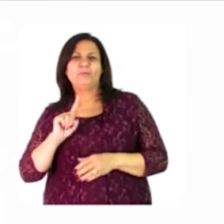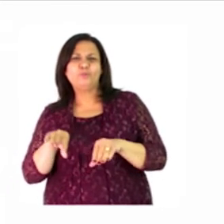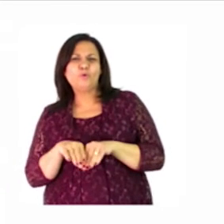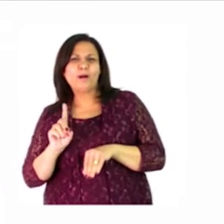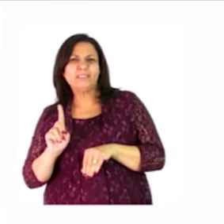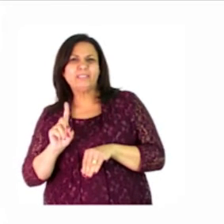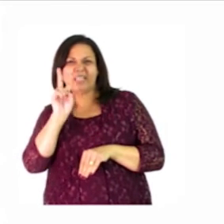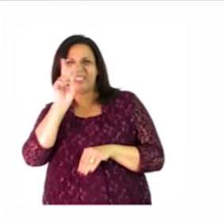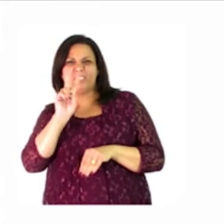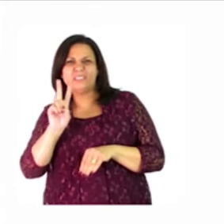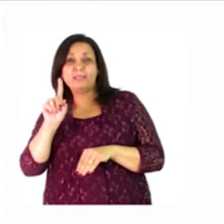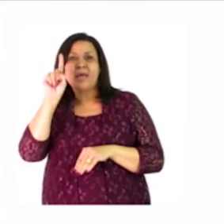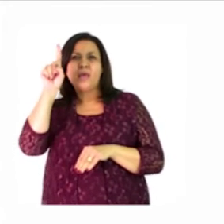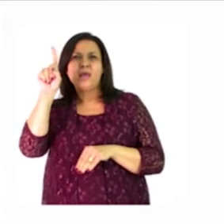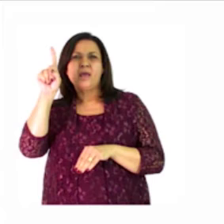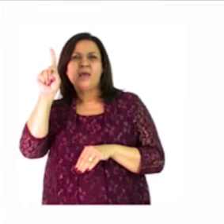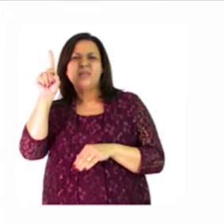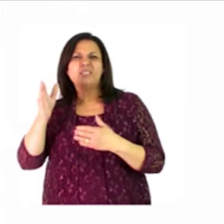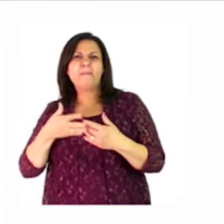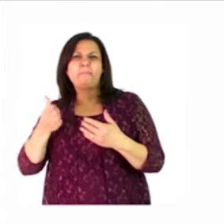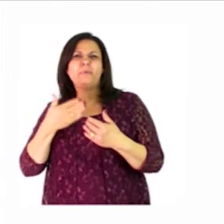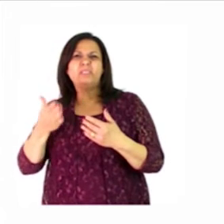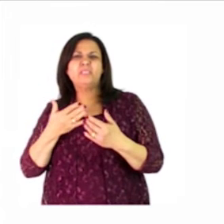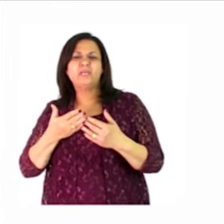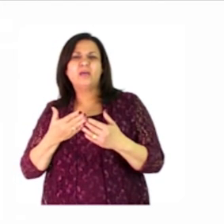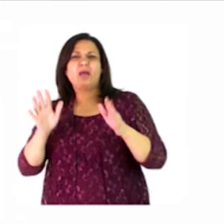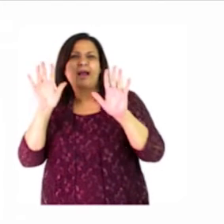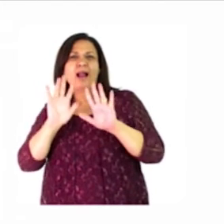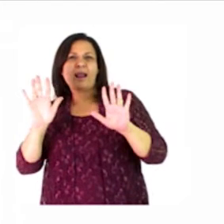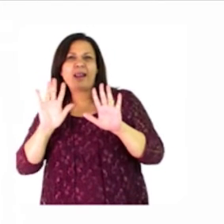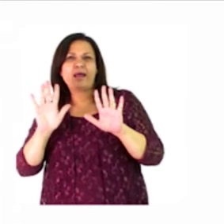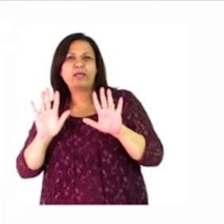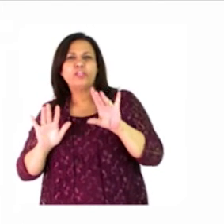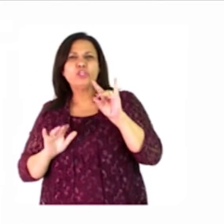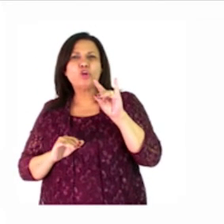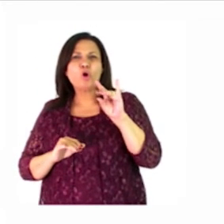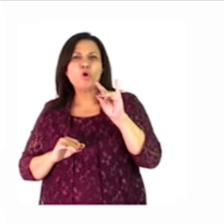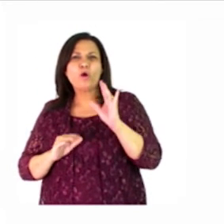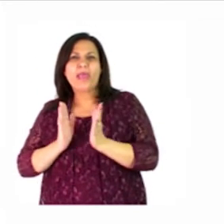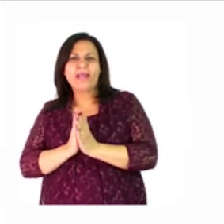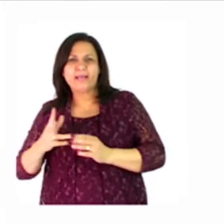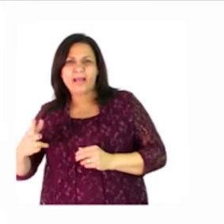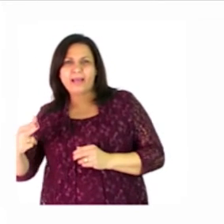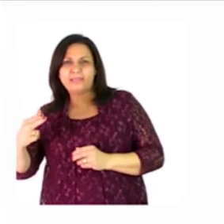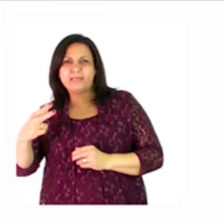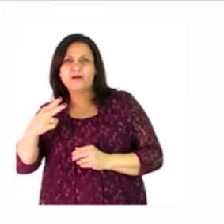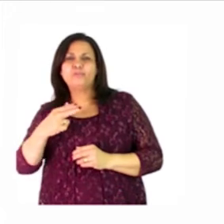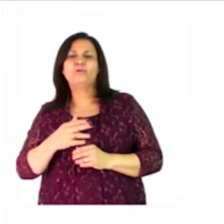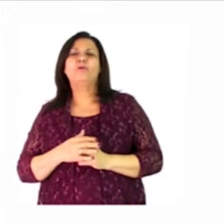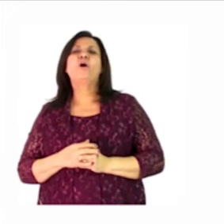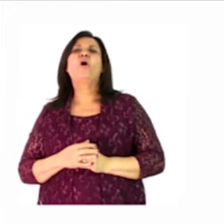do, it's very simple. It says here, color in the dog and cut it out. So